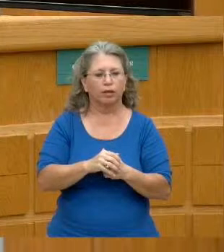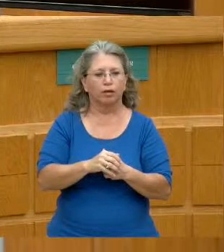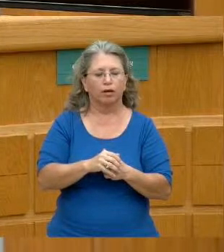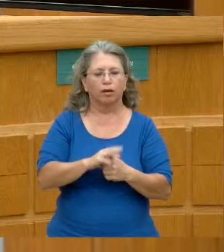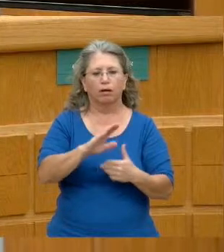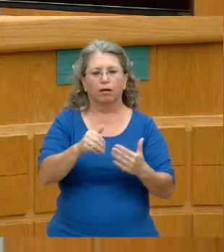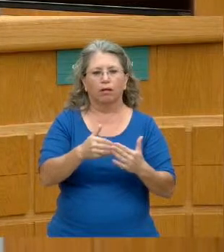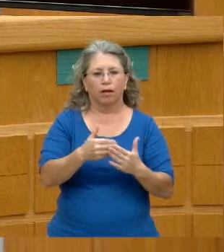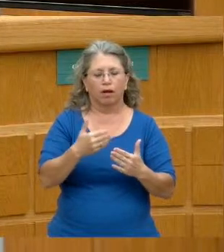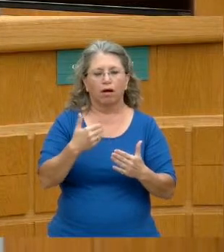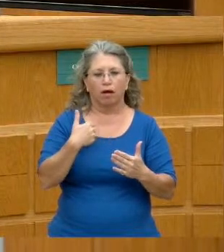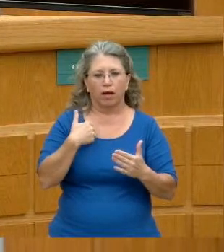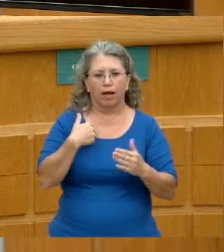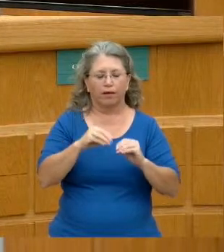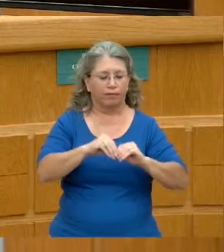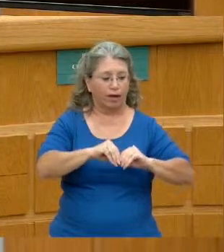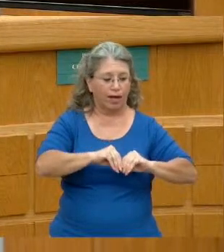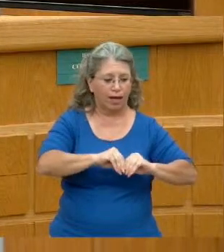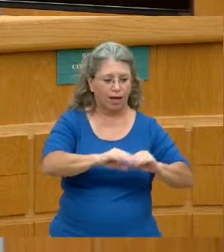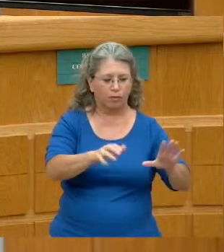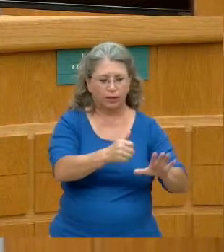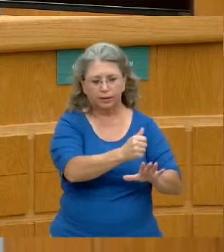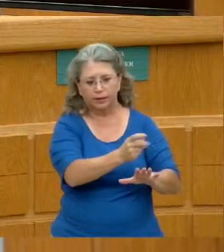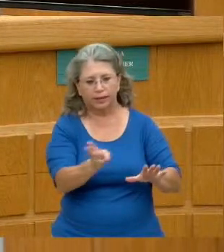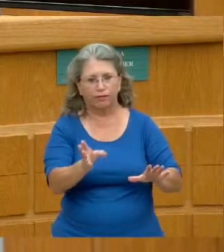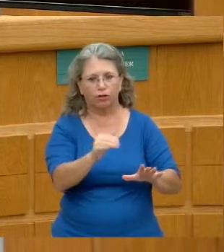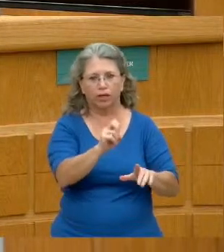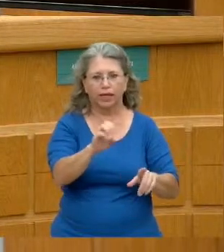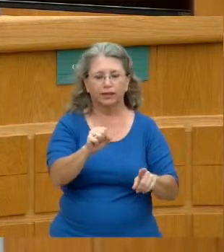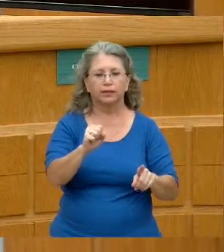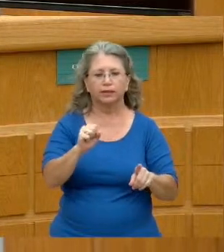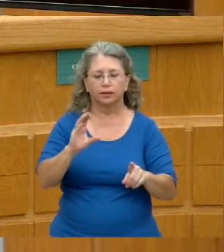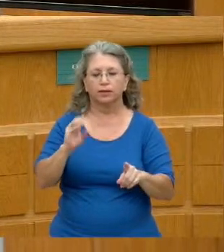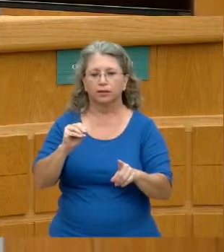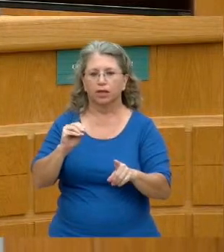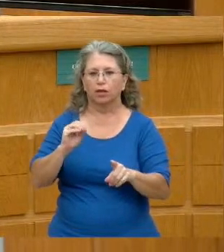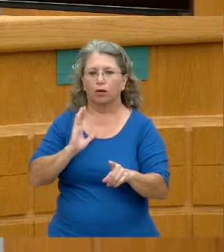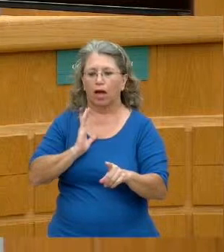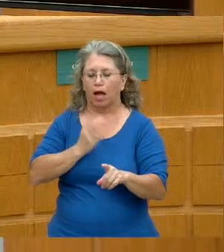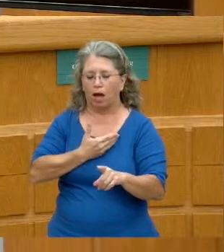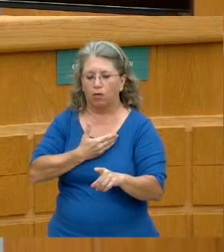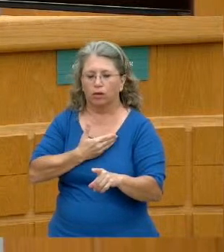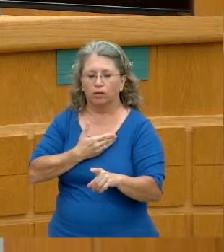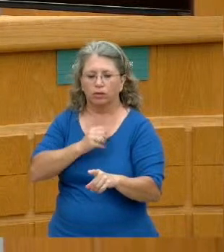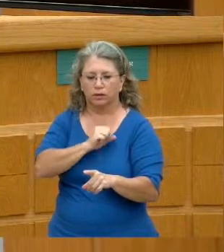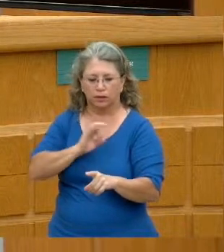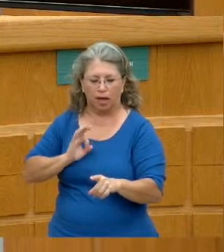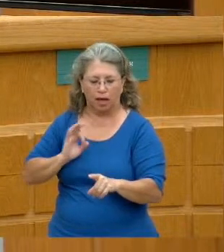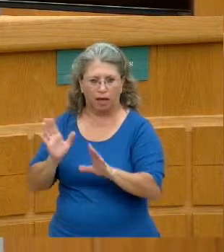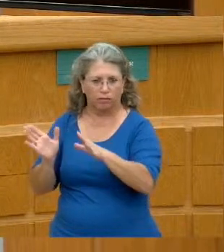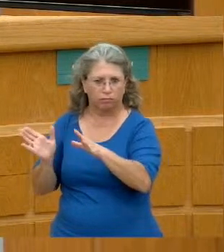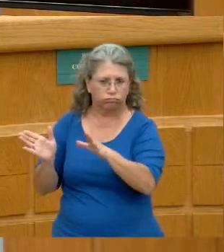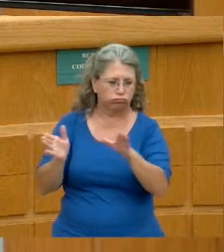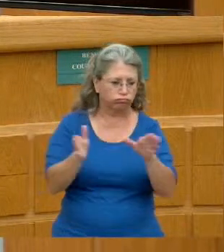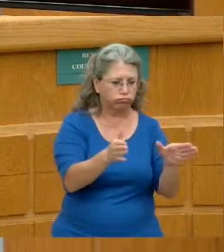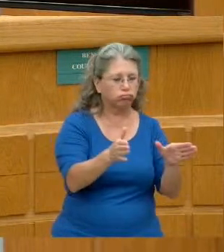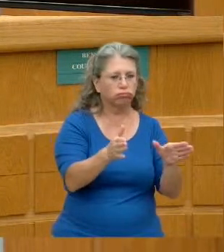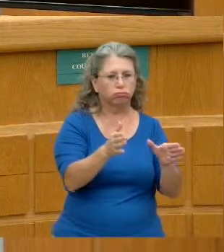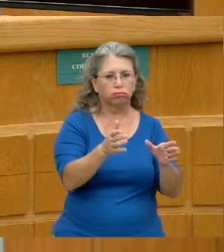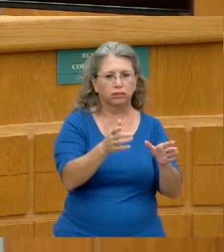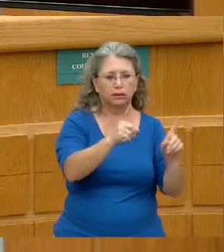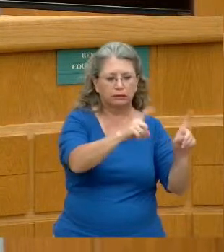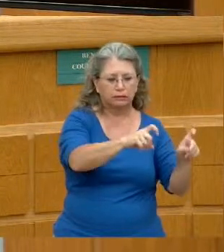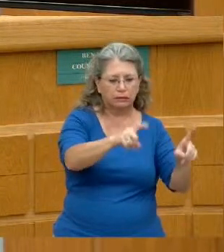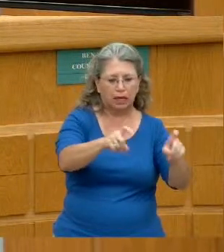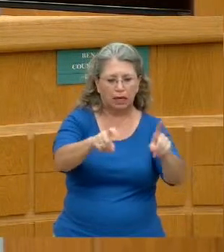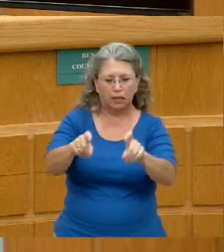the staff are doing testing the seniors, testing employees, and trying to manage these outbreaks to contain them